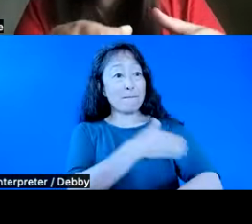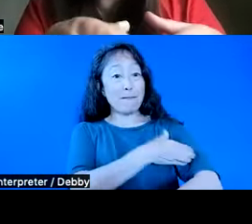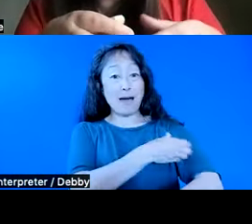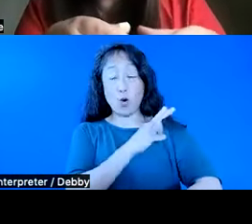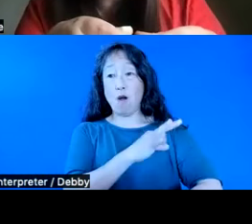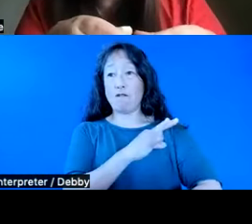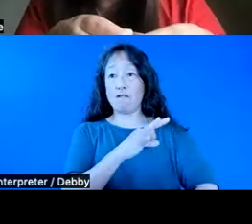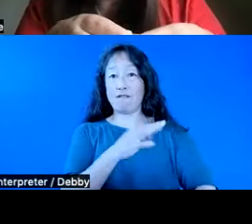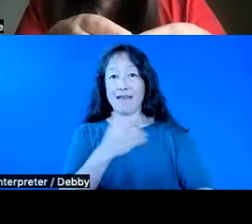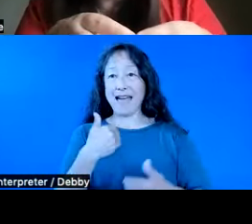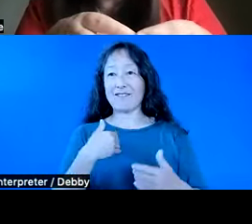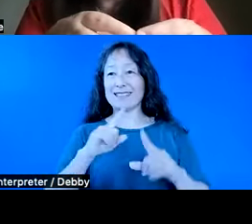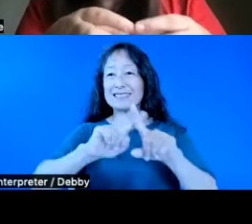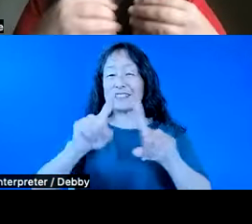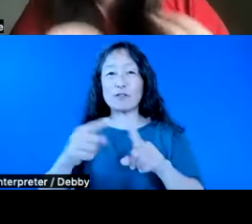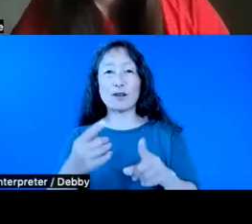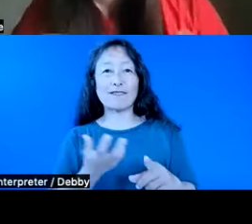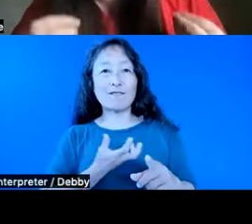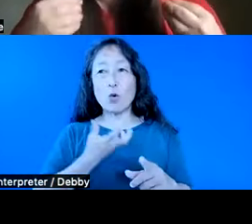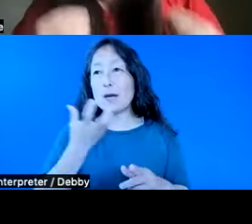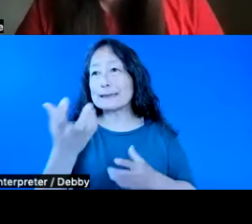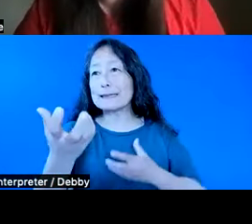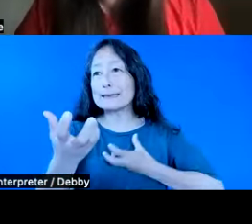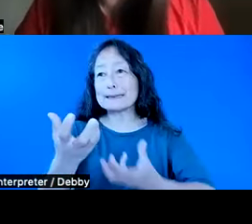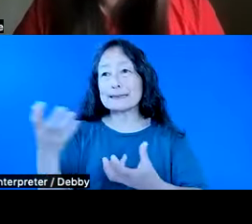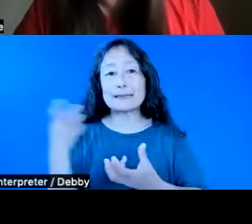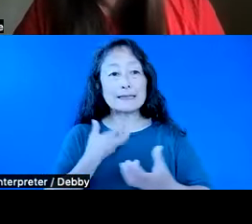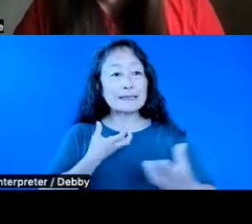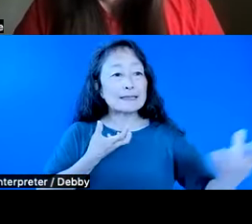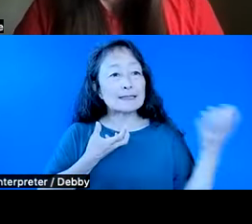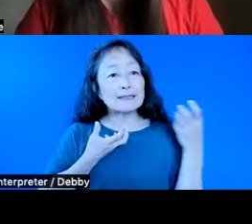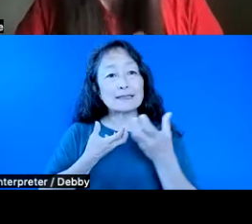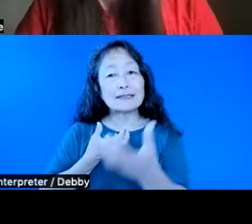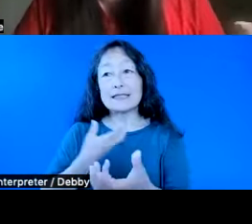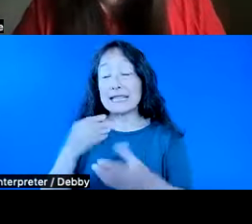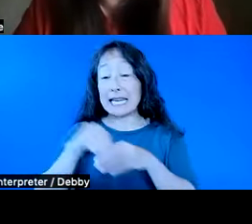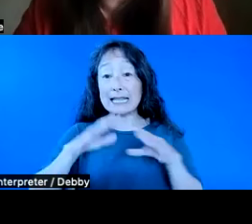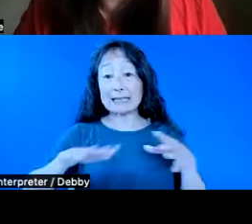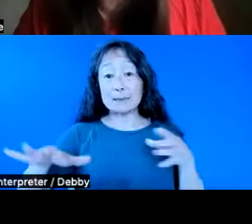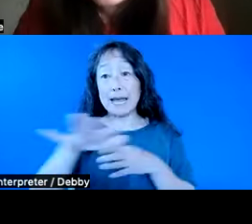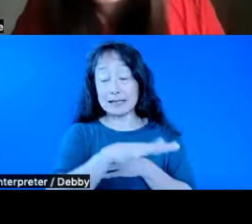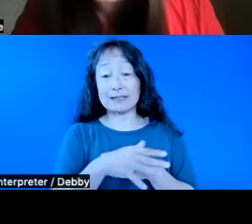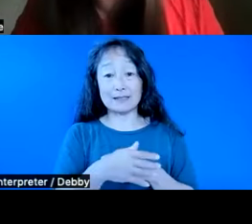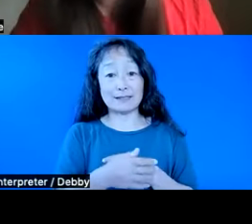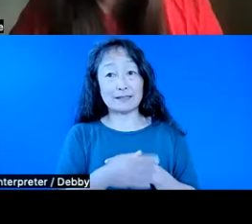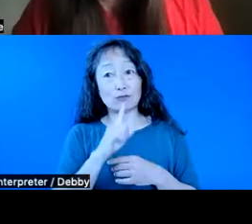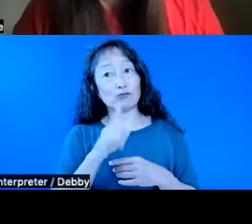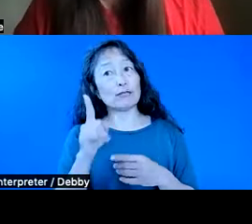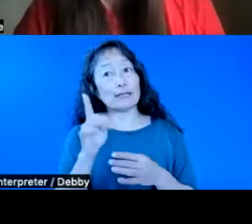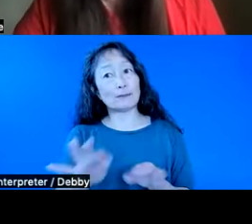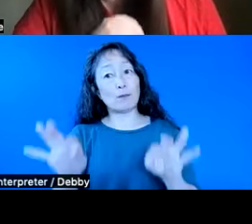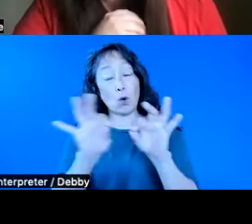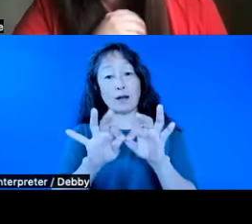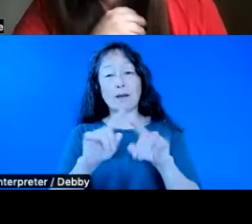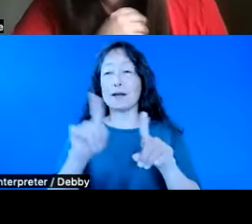do so much, but you have to have intentional planning and you have to have a reason about why you're meeting. And